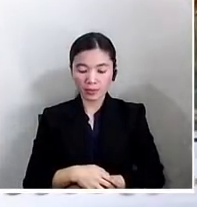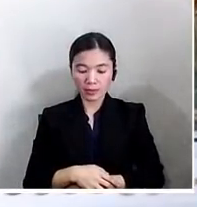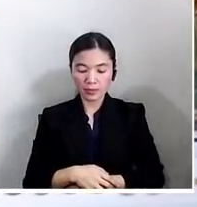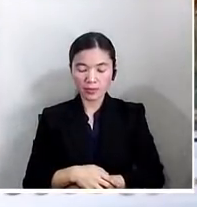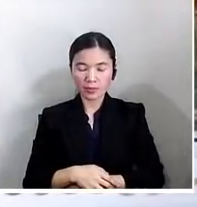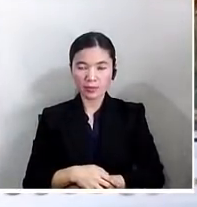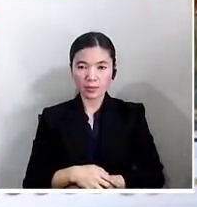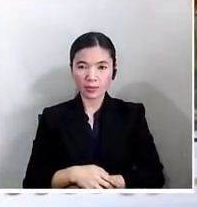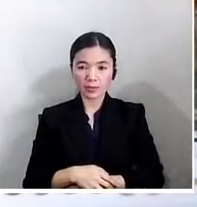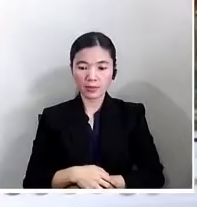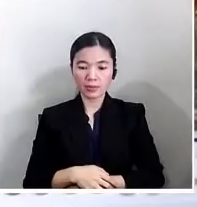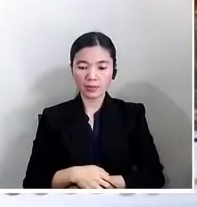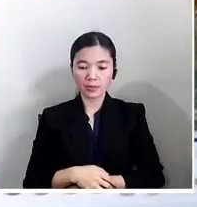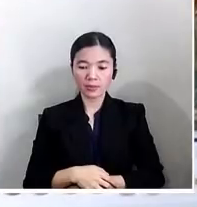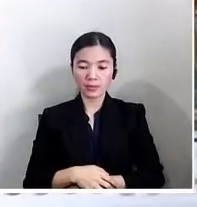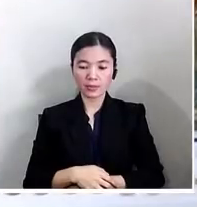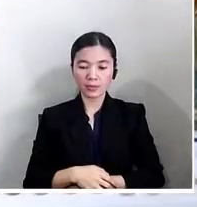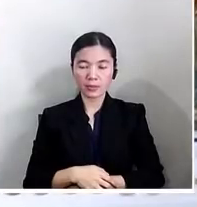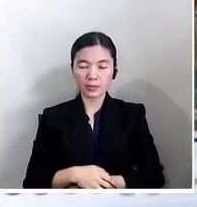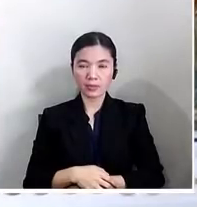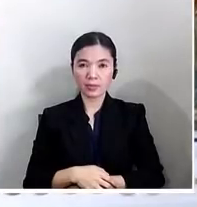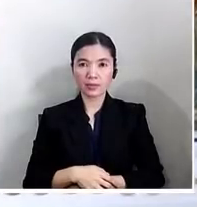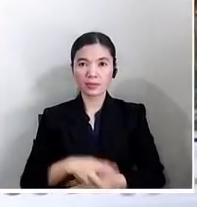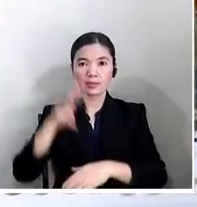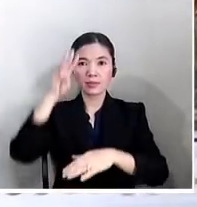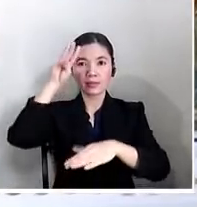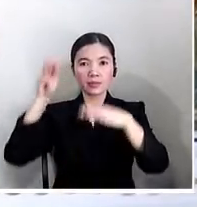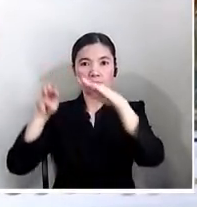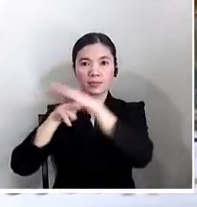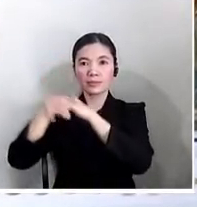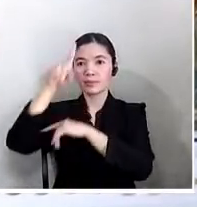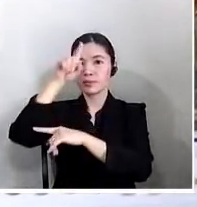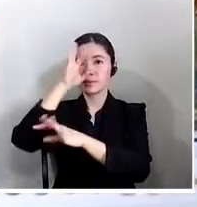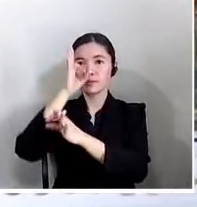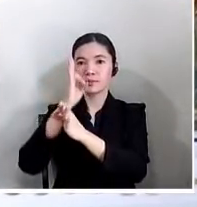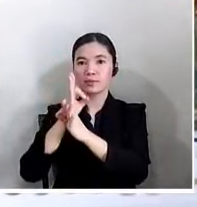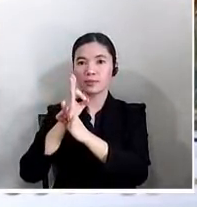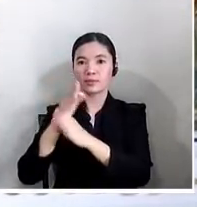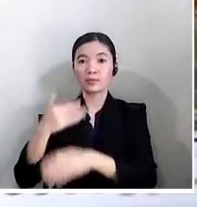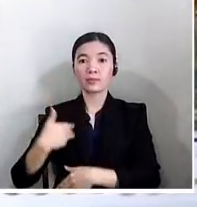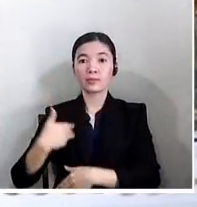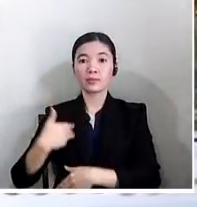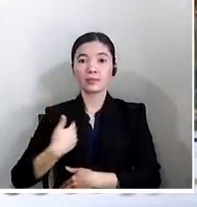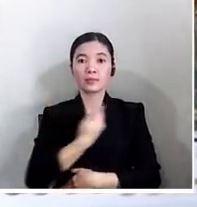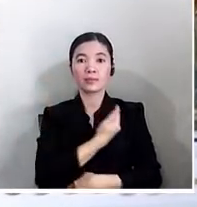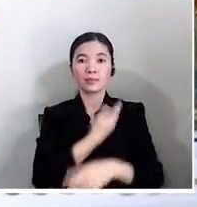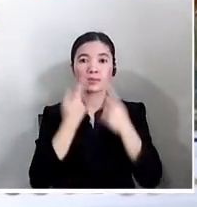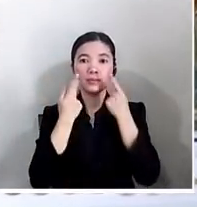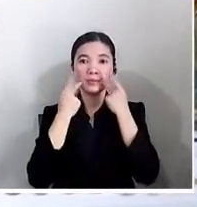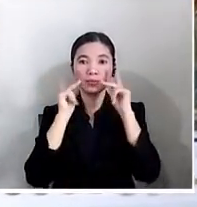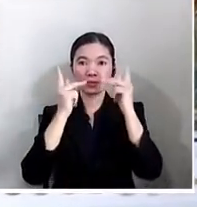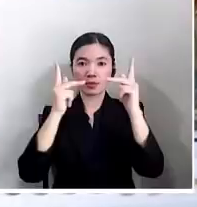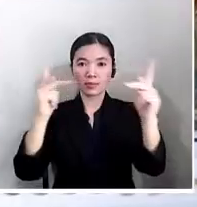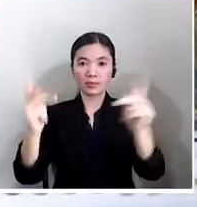The mystery of faith. Who will proclaim goodness, O